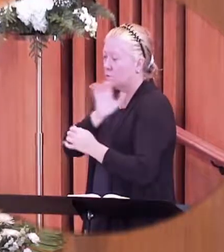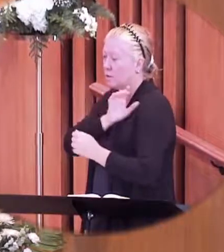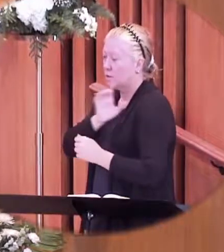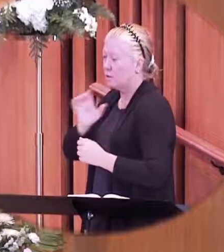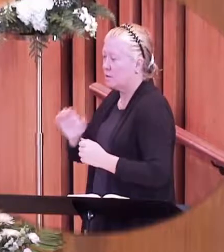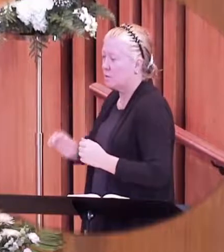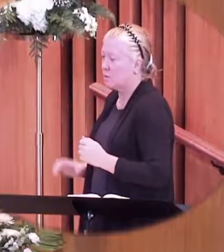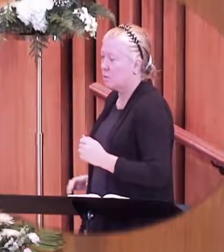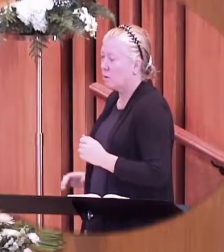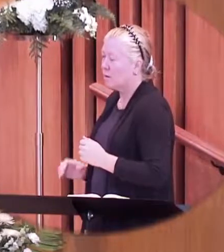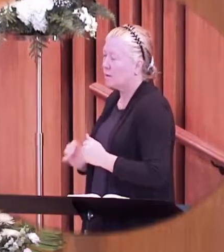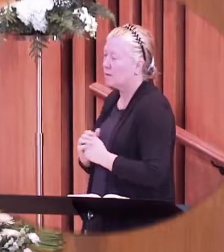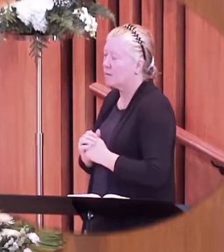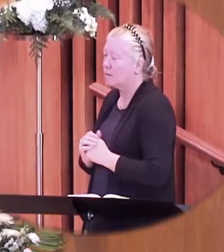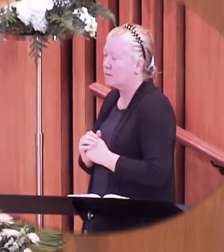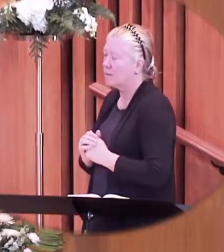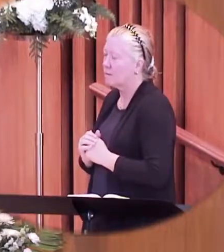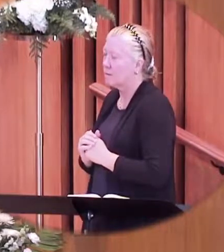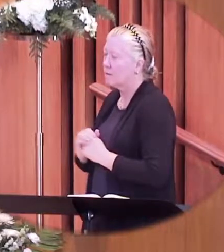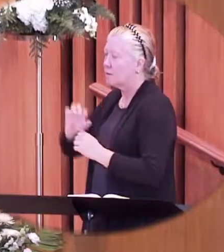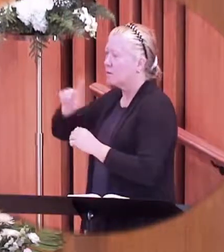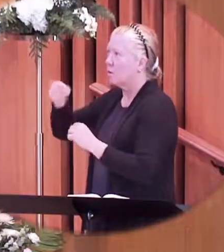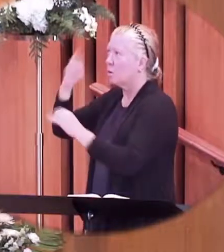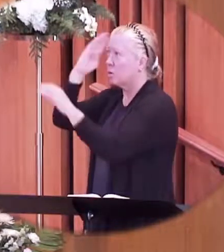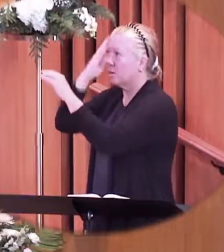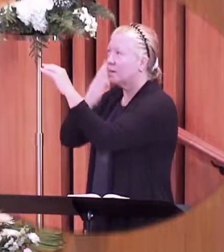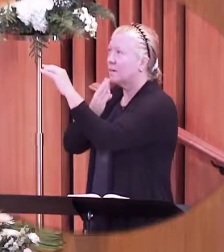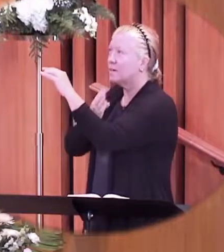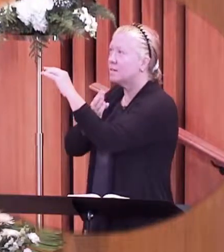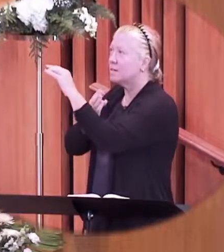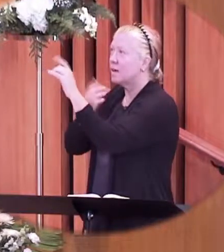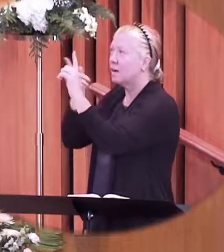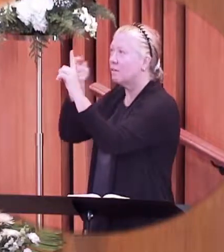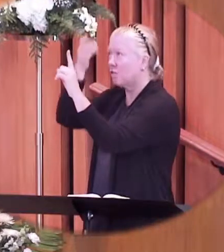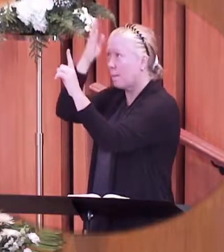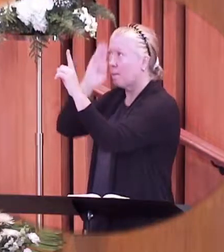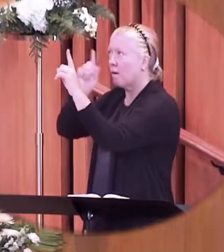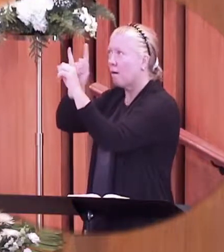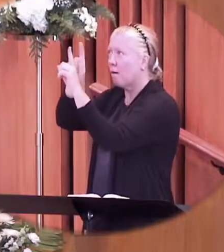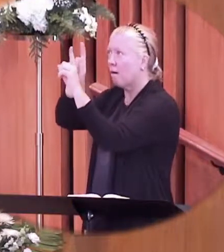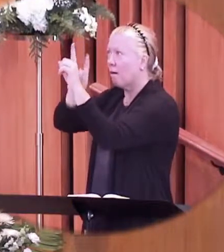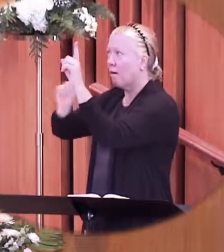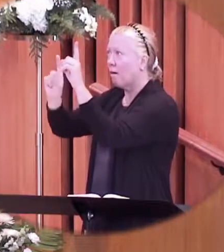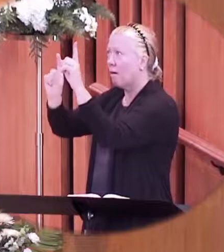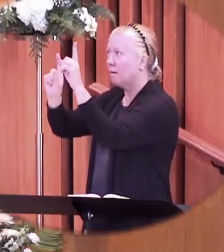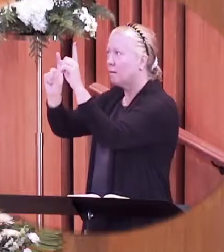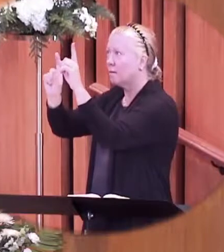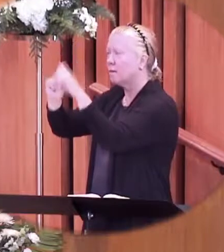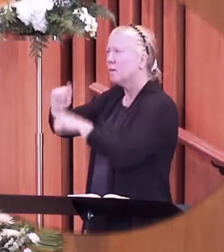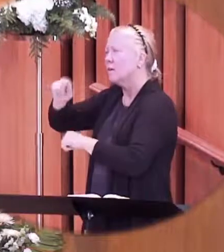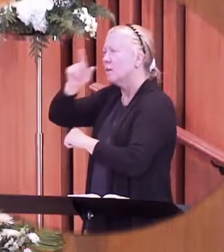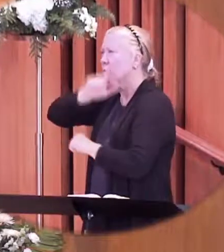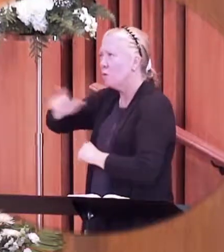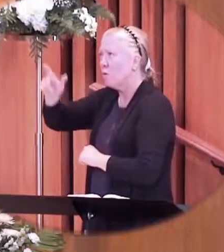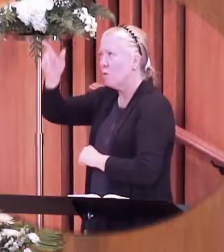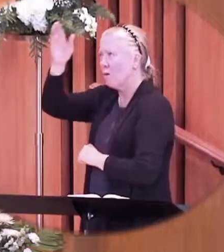Lord Jesus Christ, only begotten